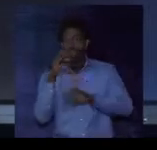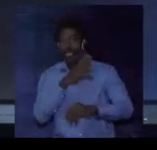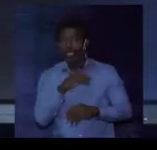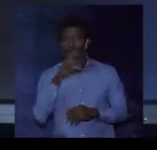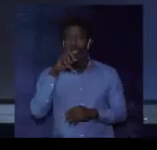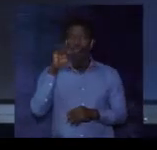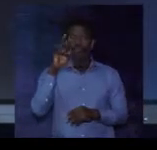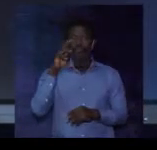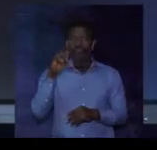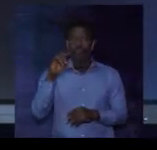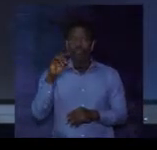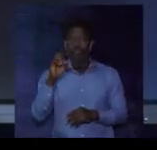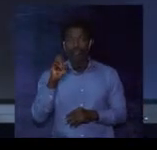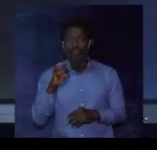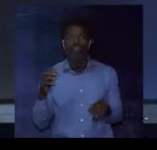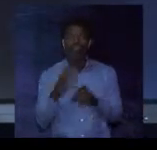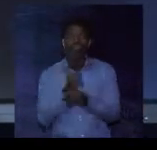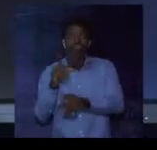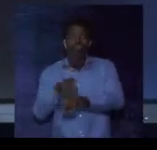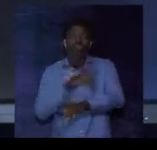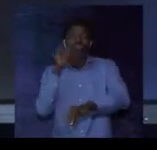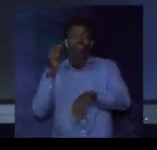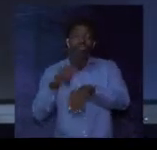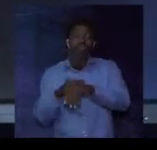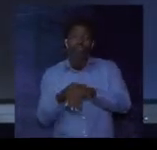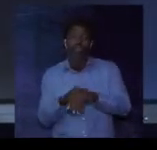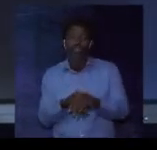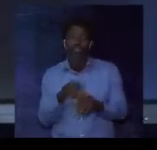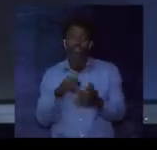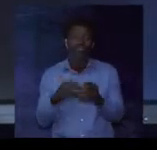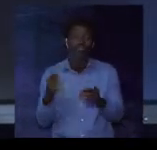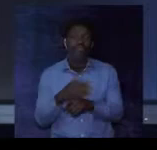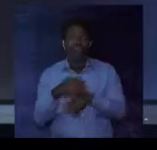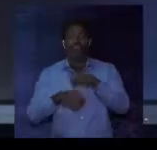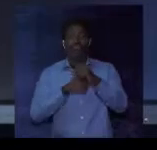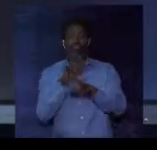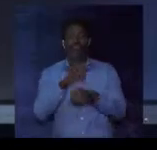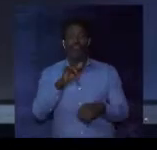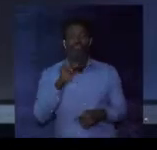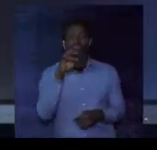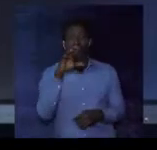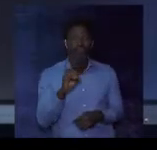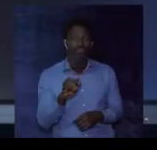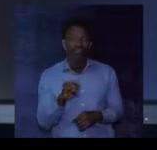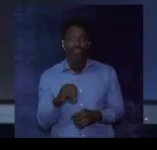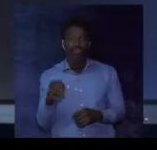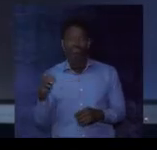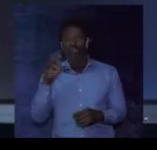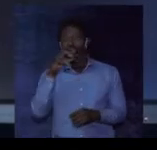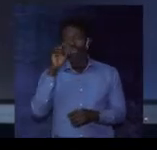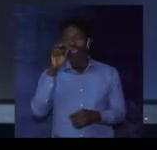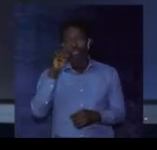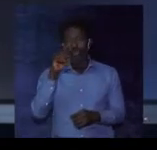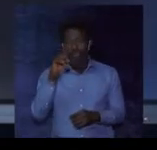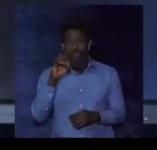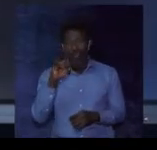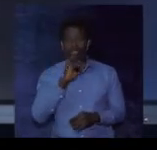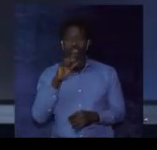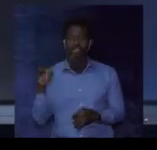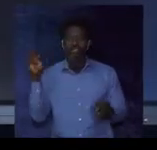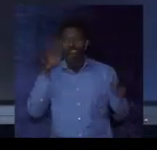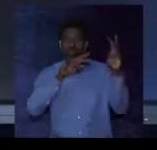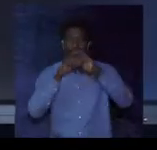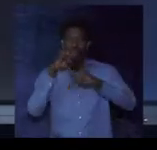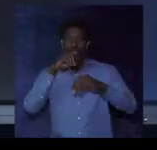is weather. And for climate, it takes a long period of time, that is, it takes yearly. So climate is the weather in